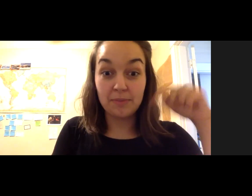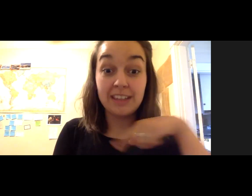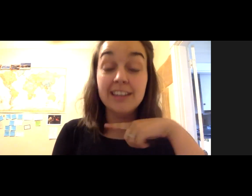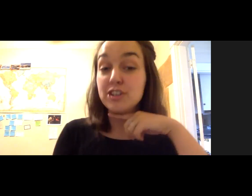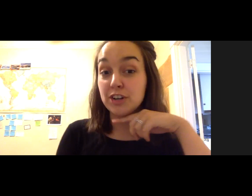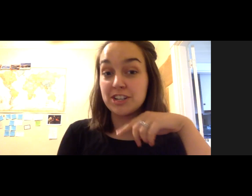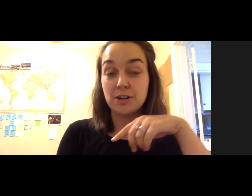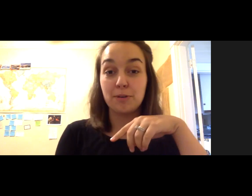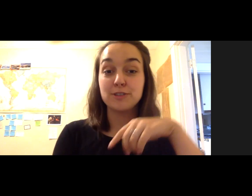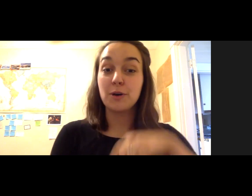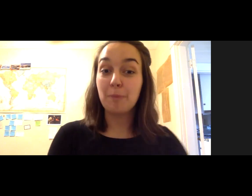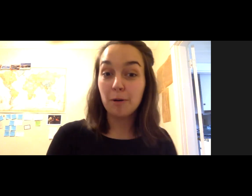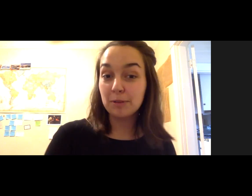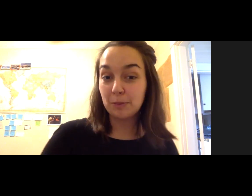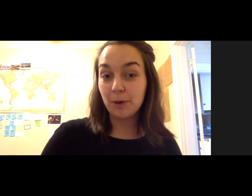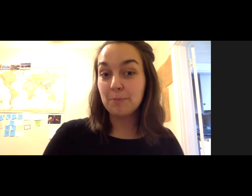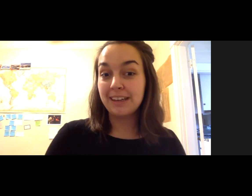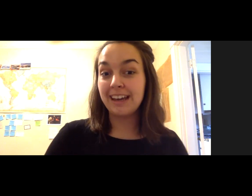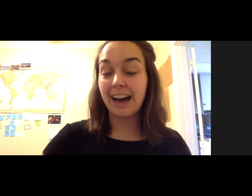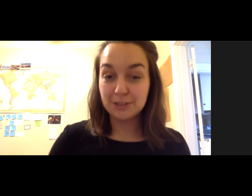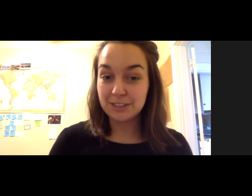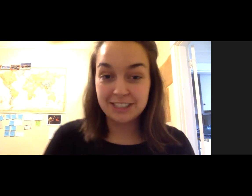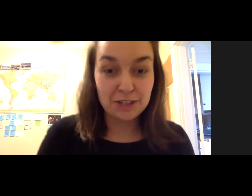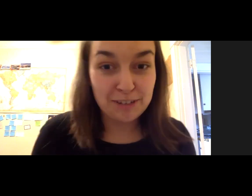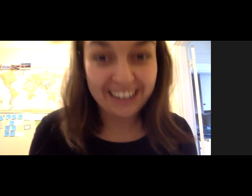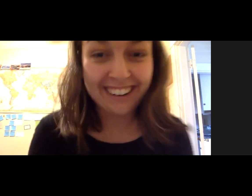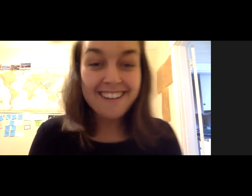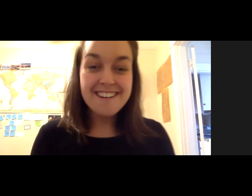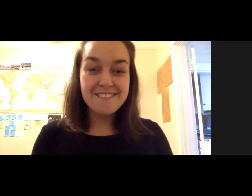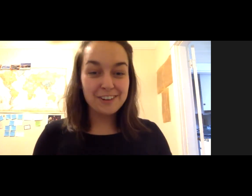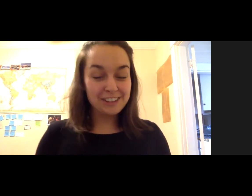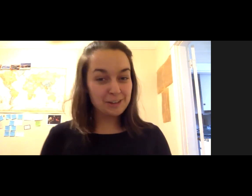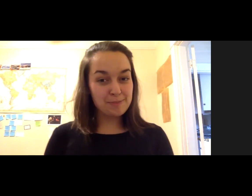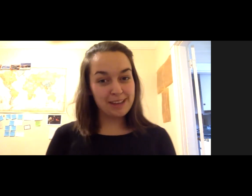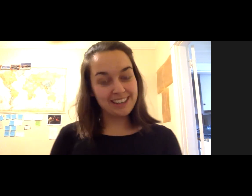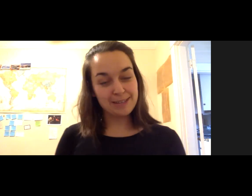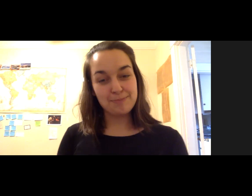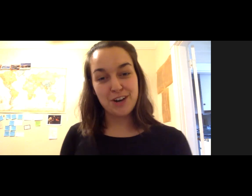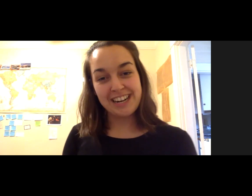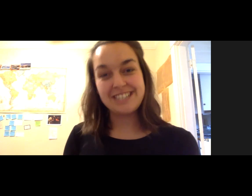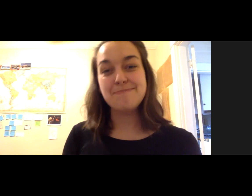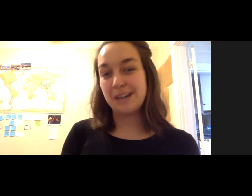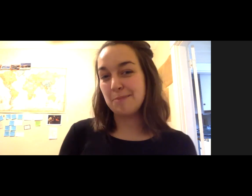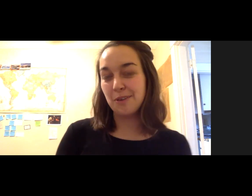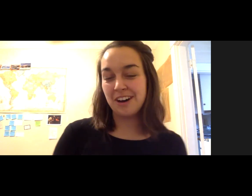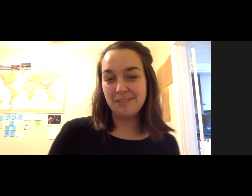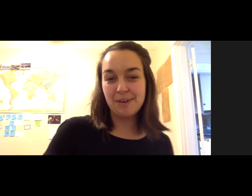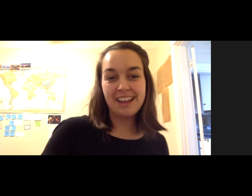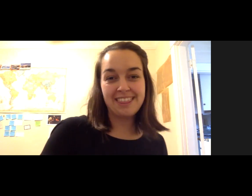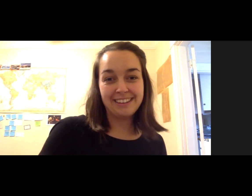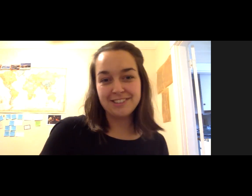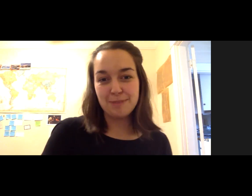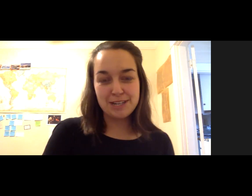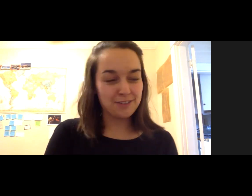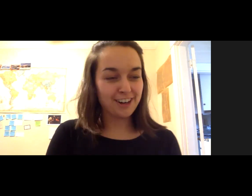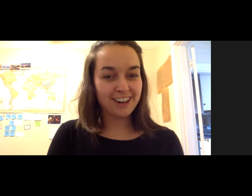I'm the intern interpreter, so I probably won't be actually interpreting for a little bit because I'm training to become one. But